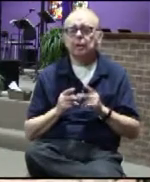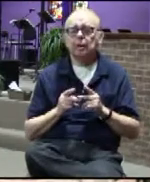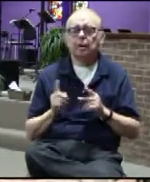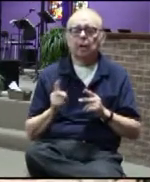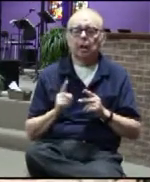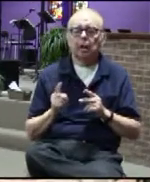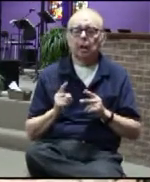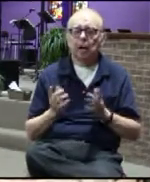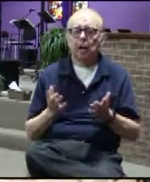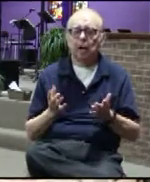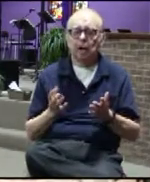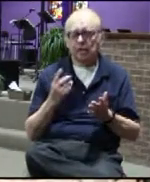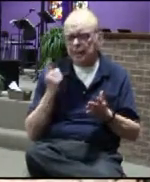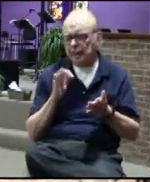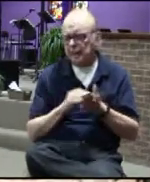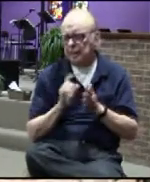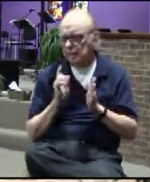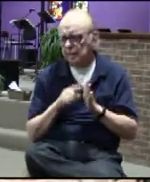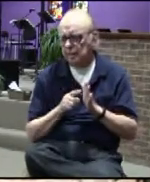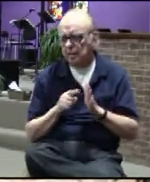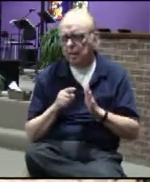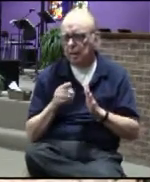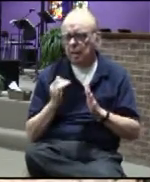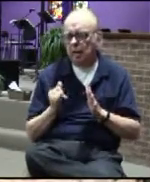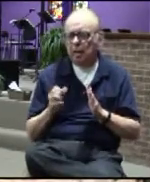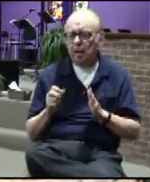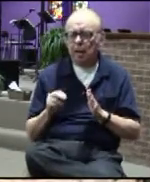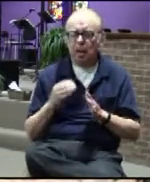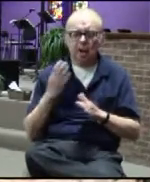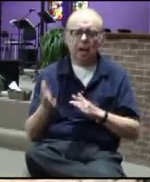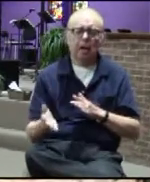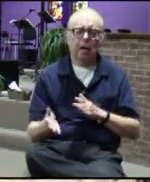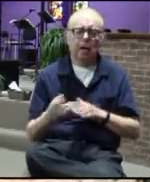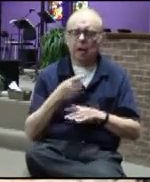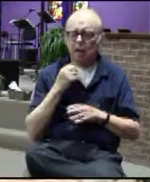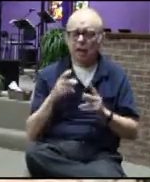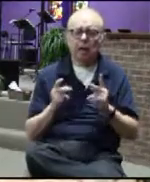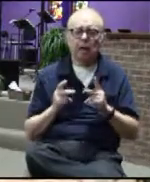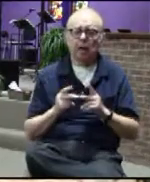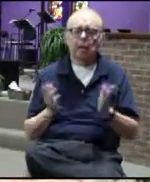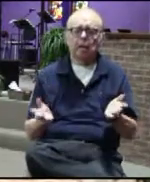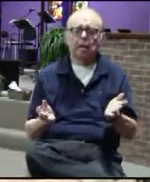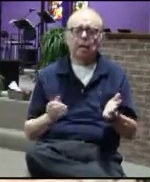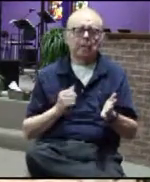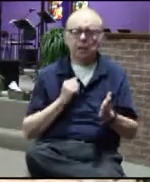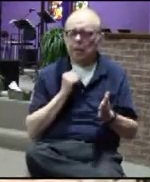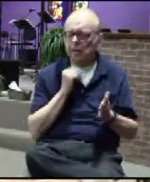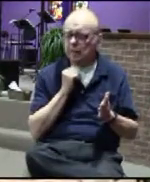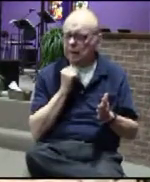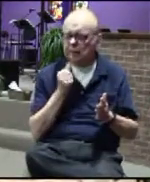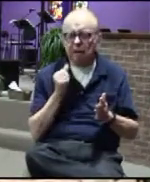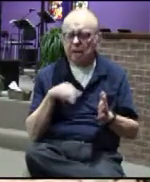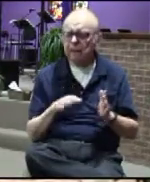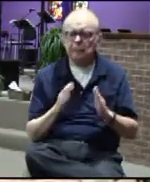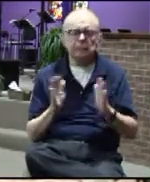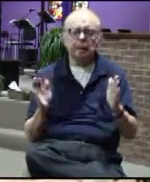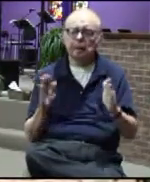Where the. Where. And you think about it for a minute. Because John was out there. In the desert. And. He wasn't in the big towns.